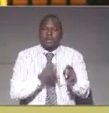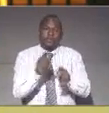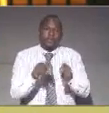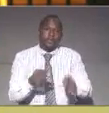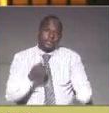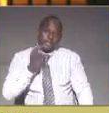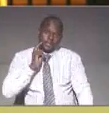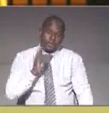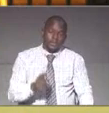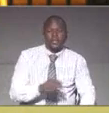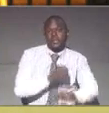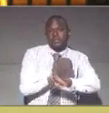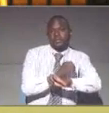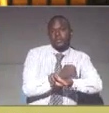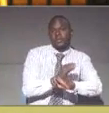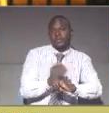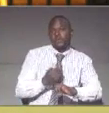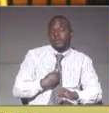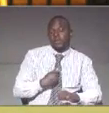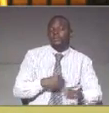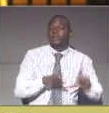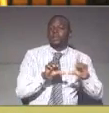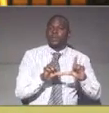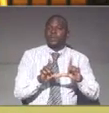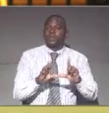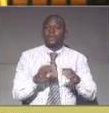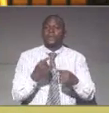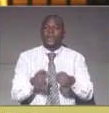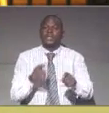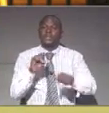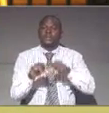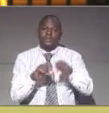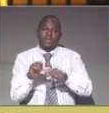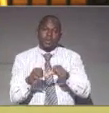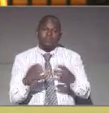see that defenders are not want to take it, but it is about the